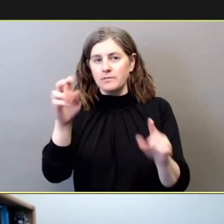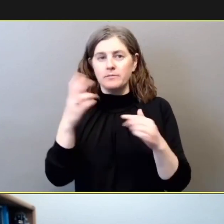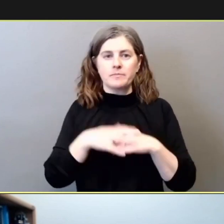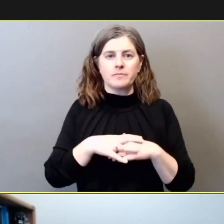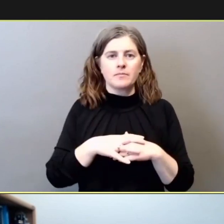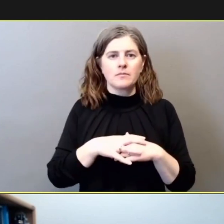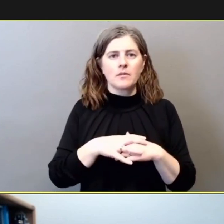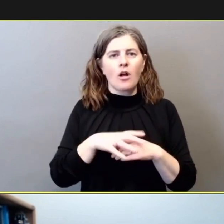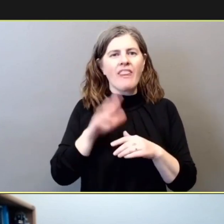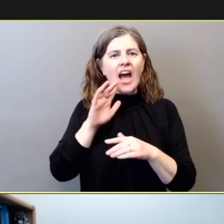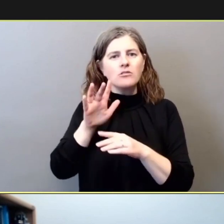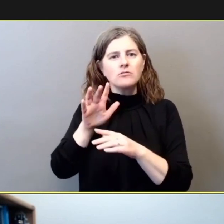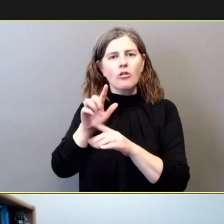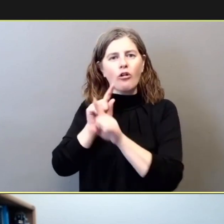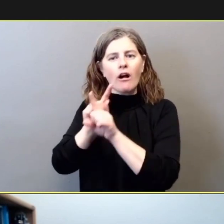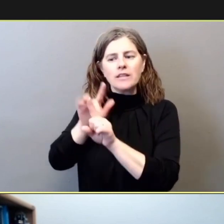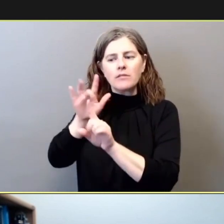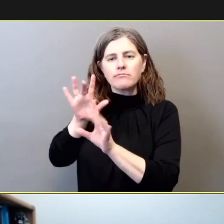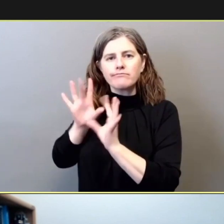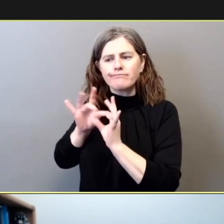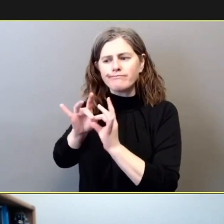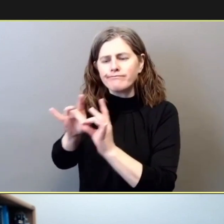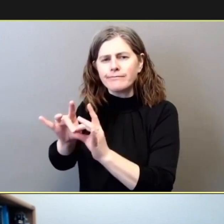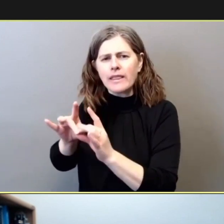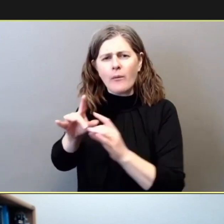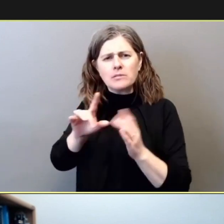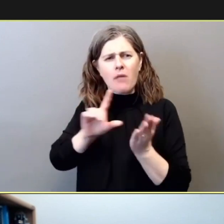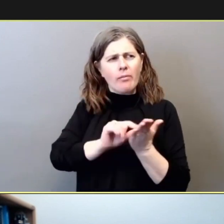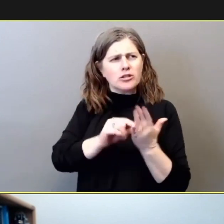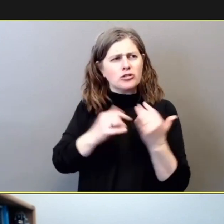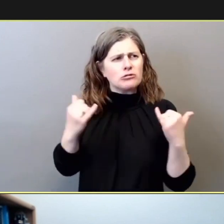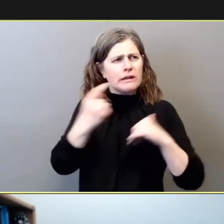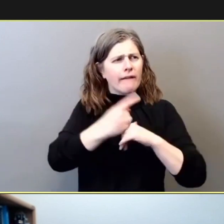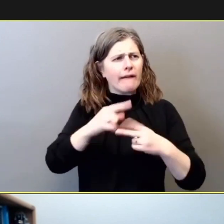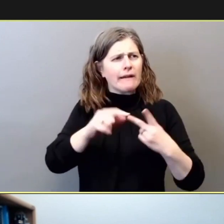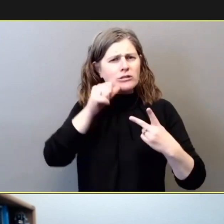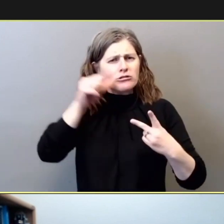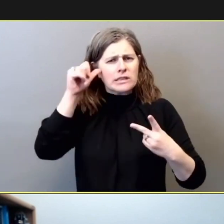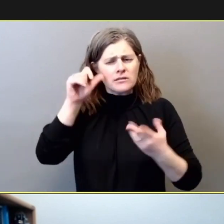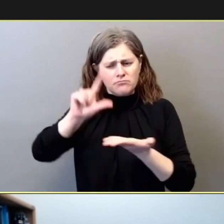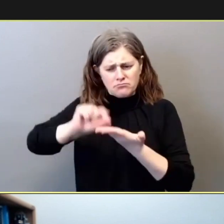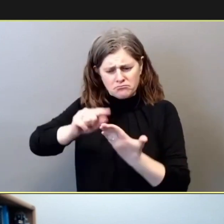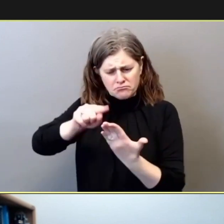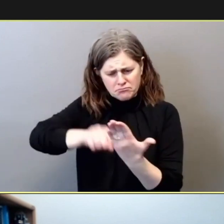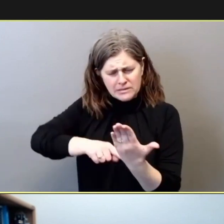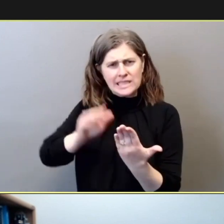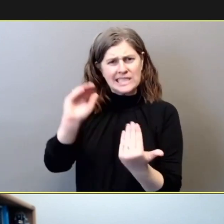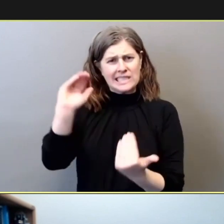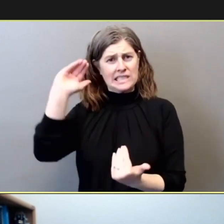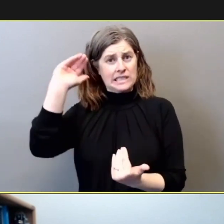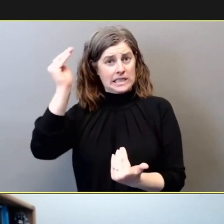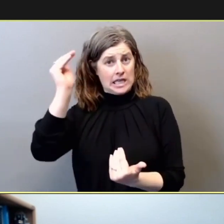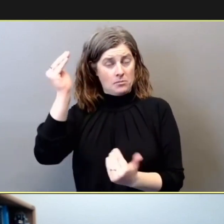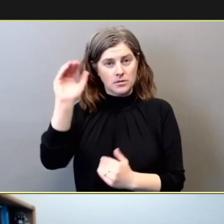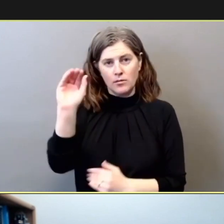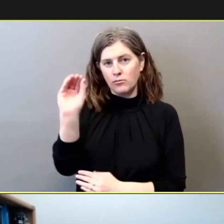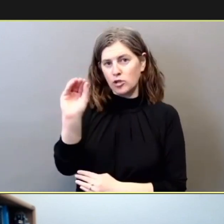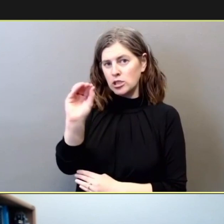the contact tracing data that was published, I think either today or yesterday, it appears that the percentage